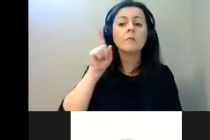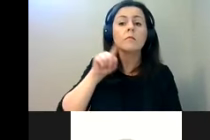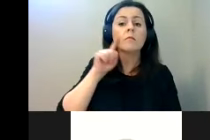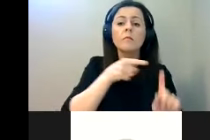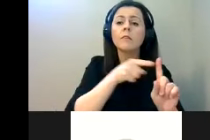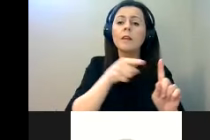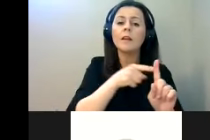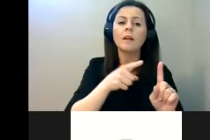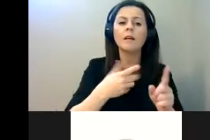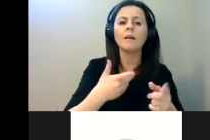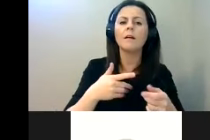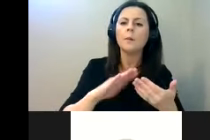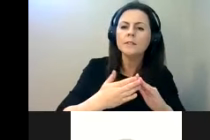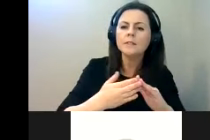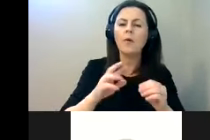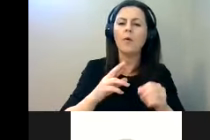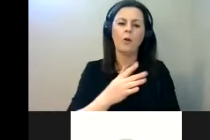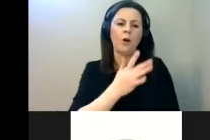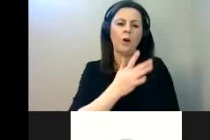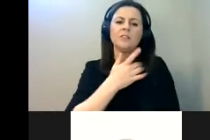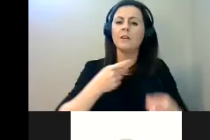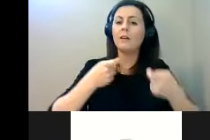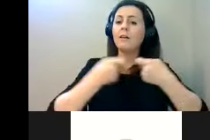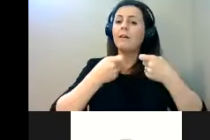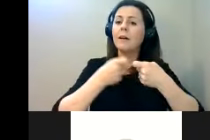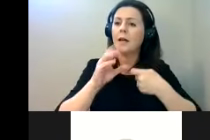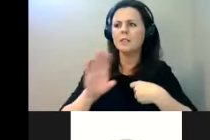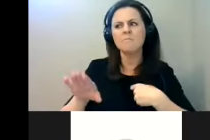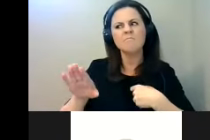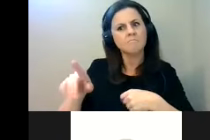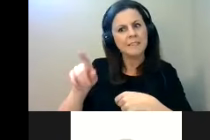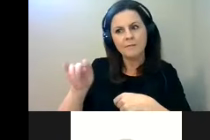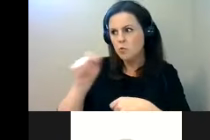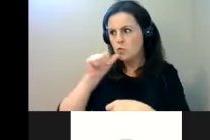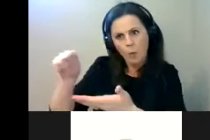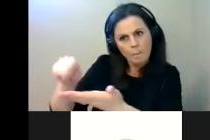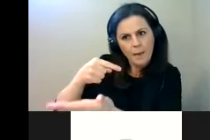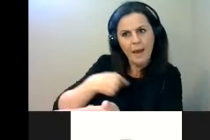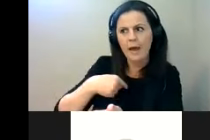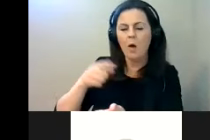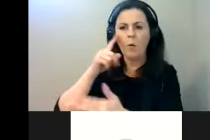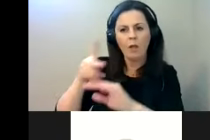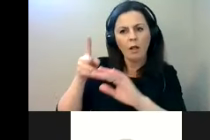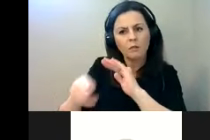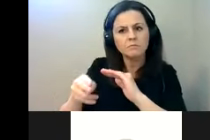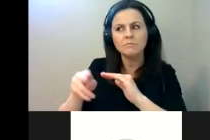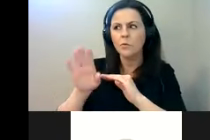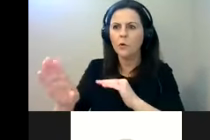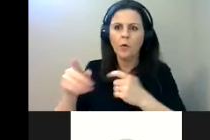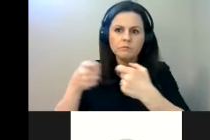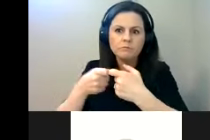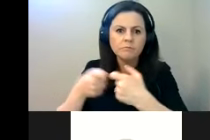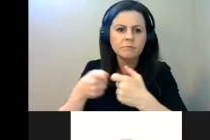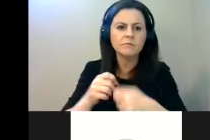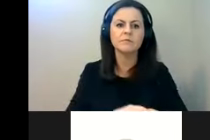hydroelectrical power companies threatening to disconnect services or power through non-payment. False representation